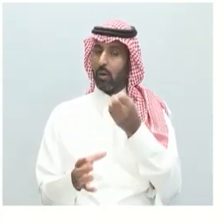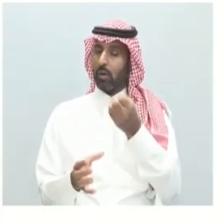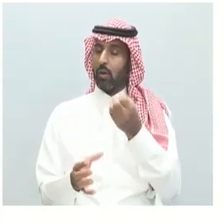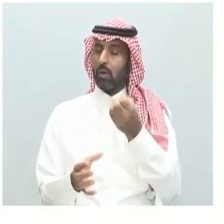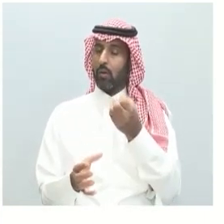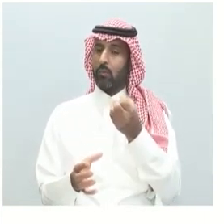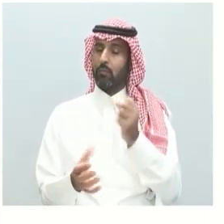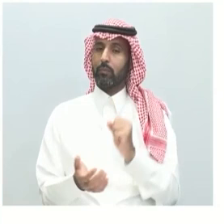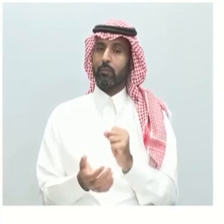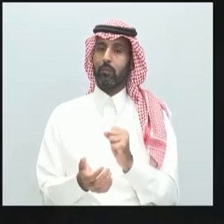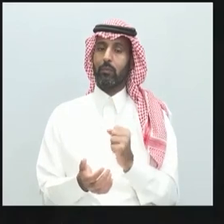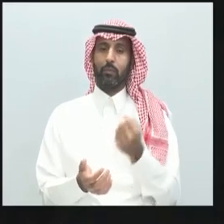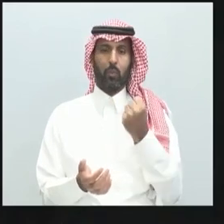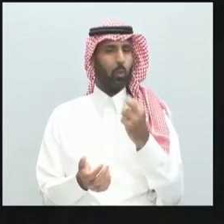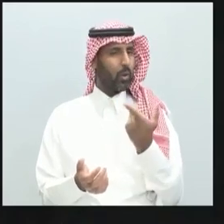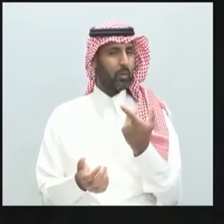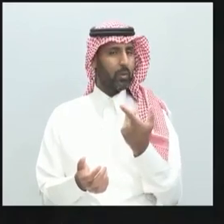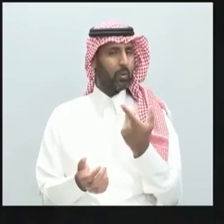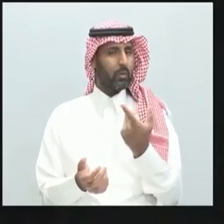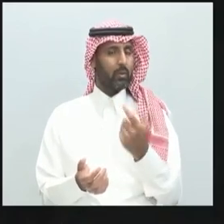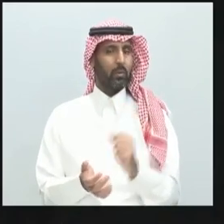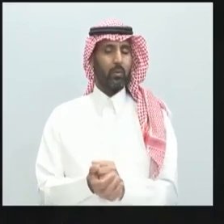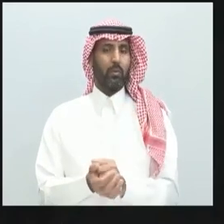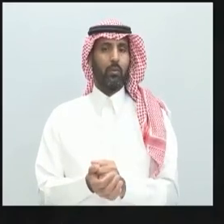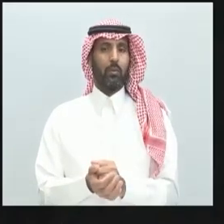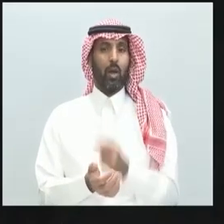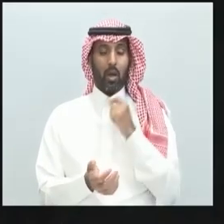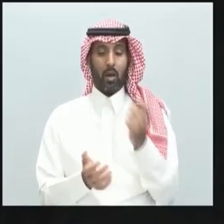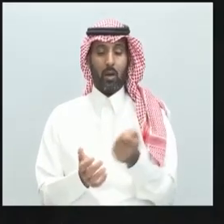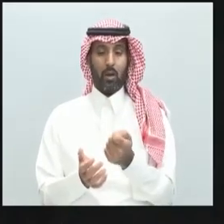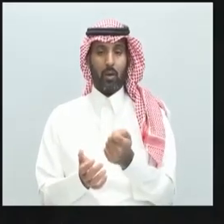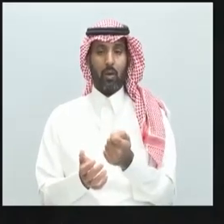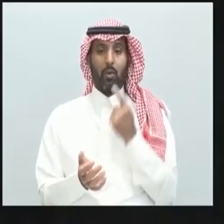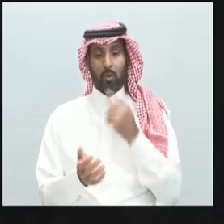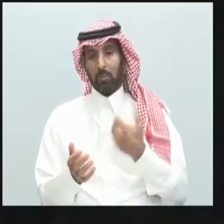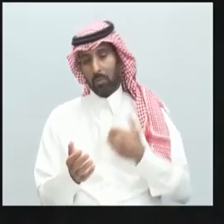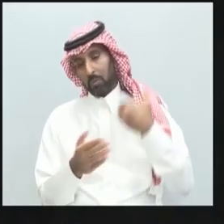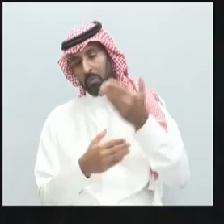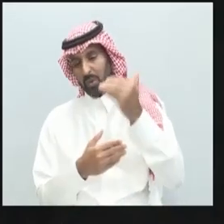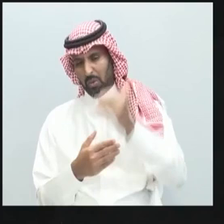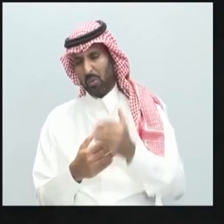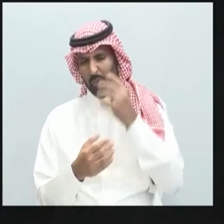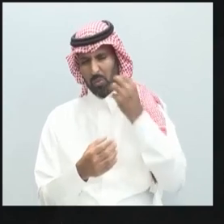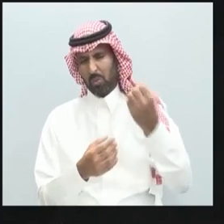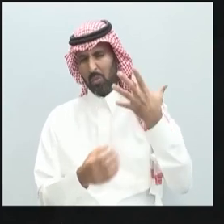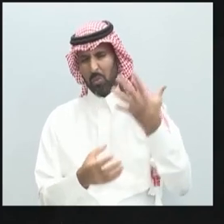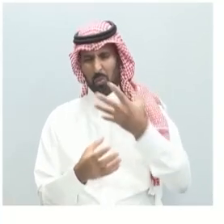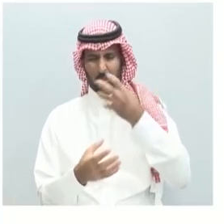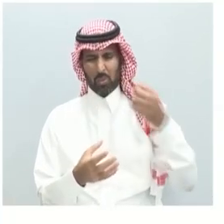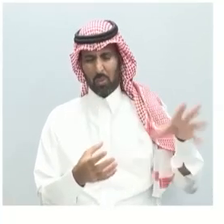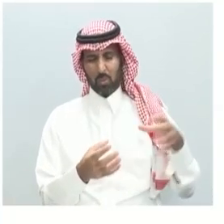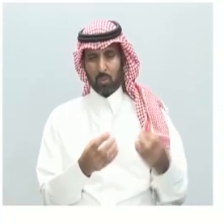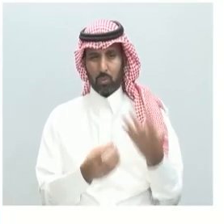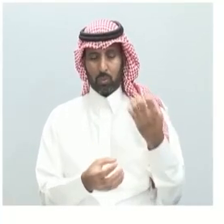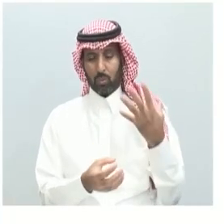If we find alternative sources of energy, what will happen? I wrote, we will reduce our carbon emissions. If